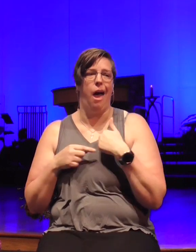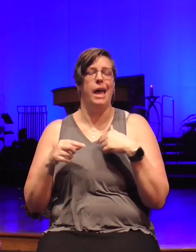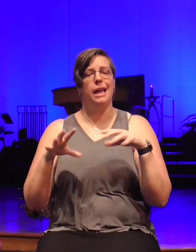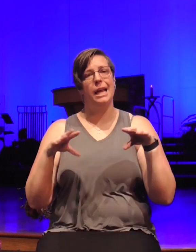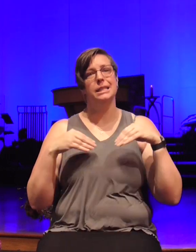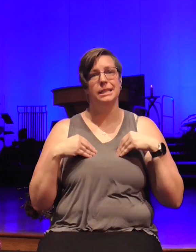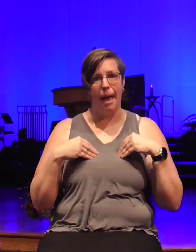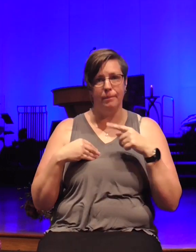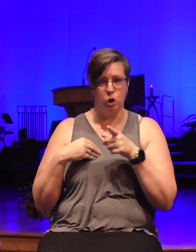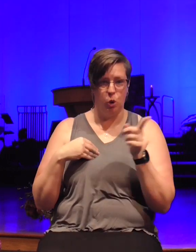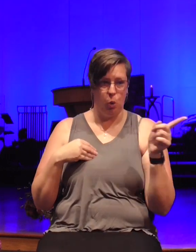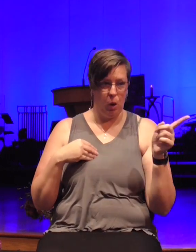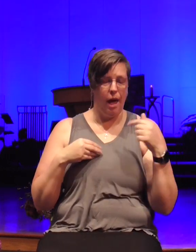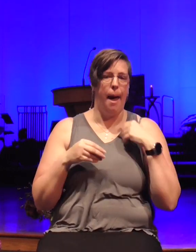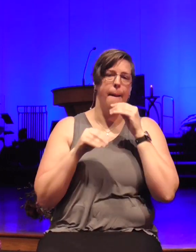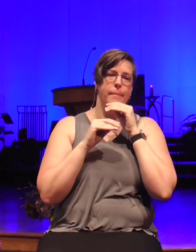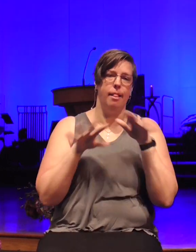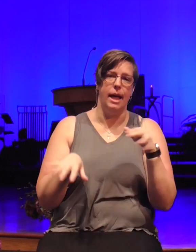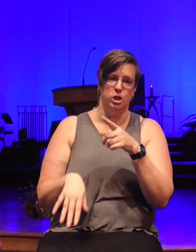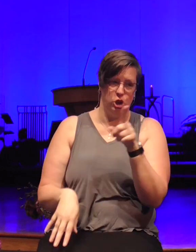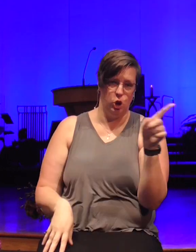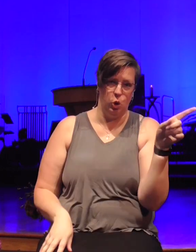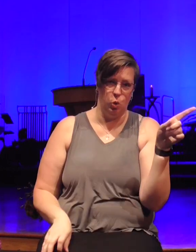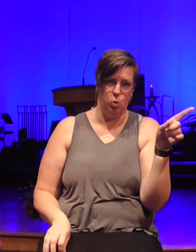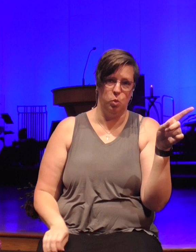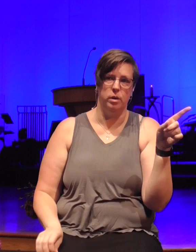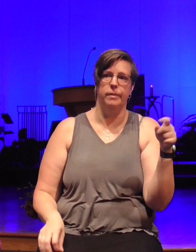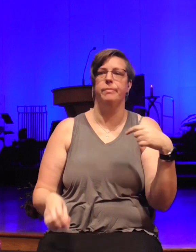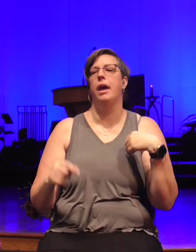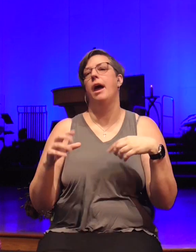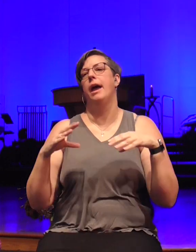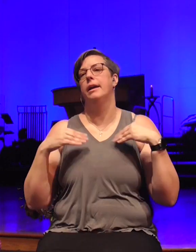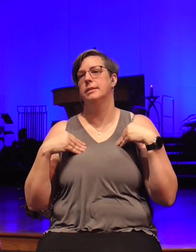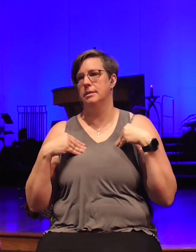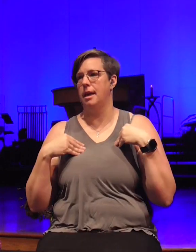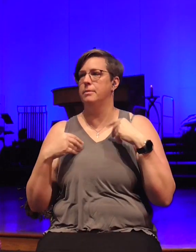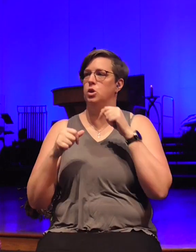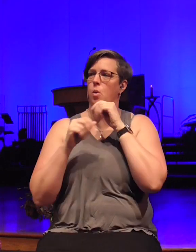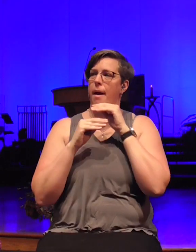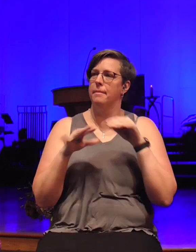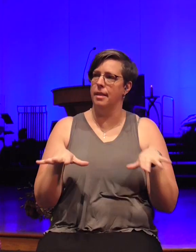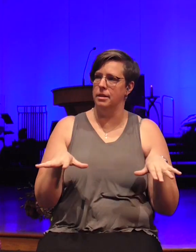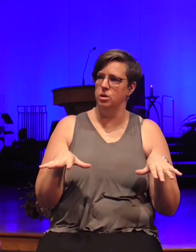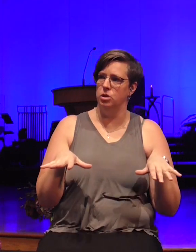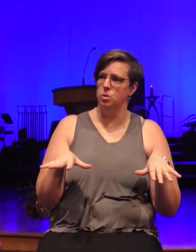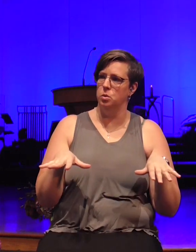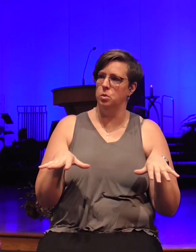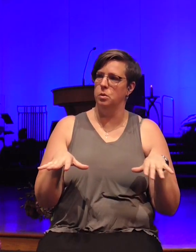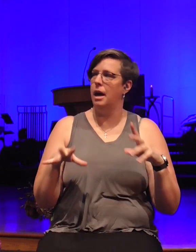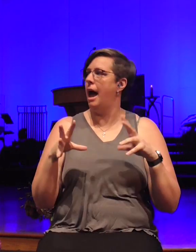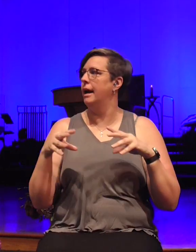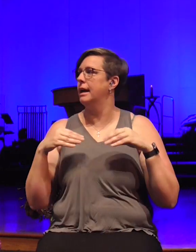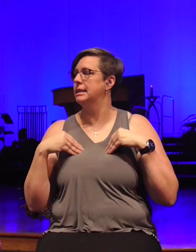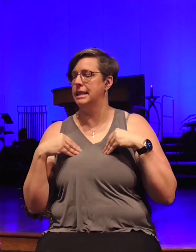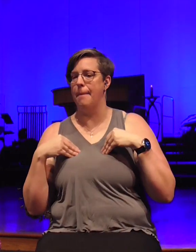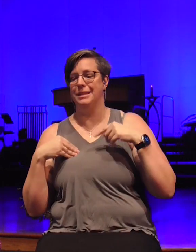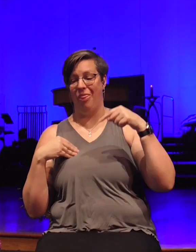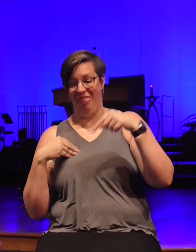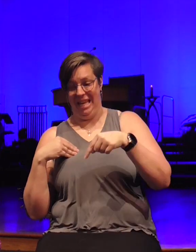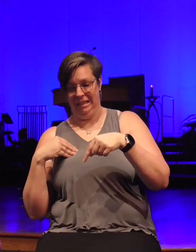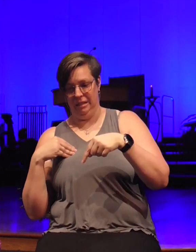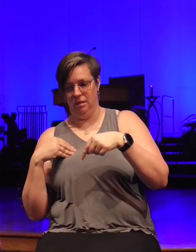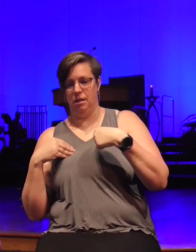accept you, I bless you. I accept you, I bless you. I accept